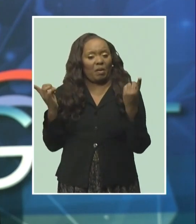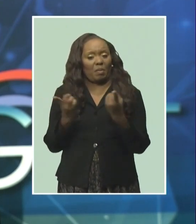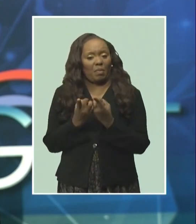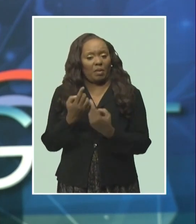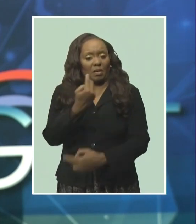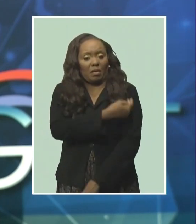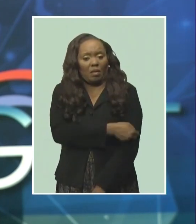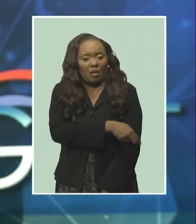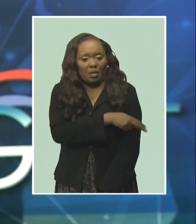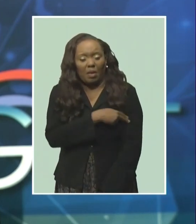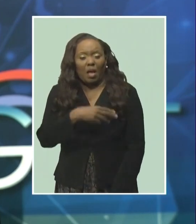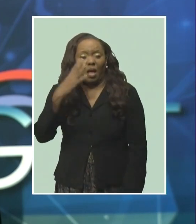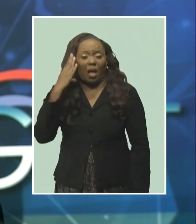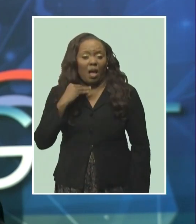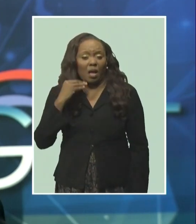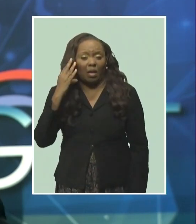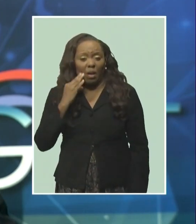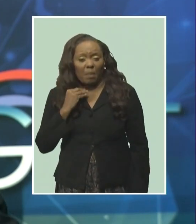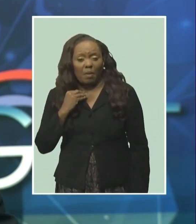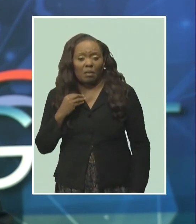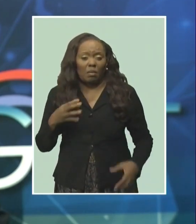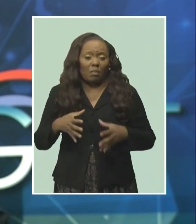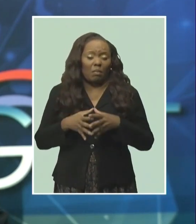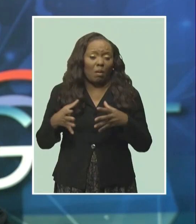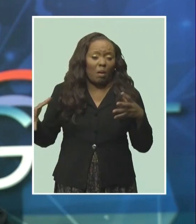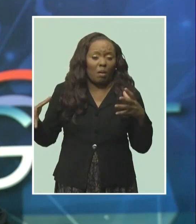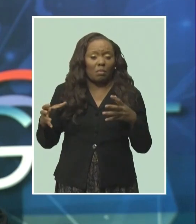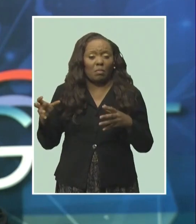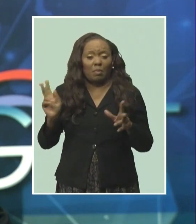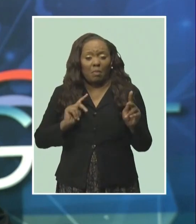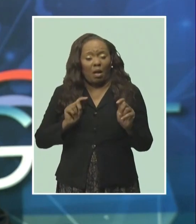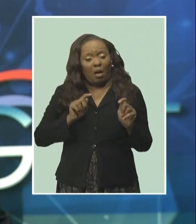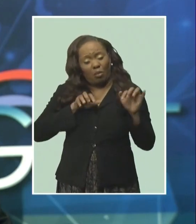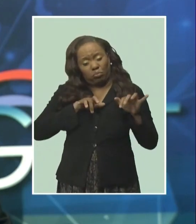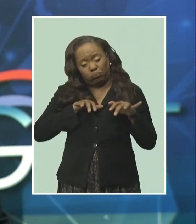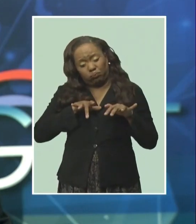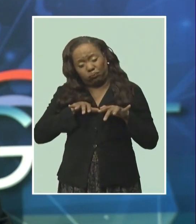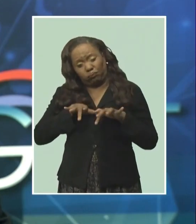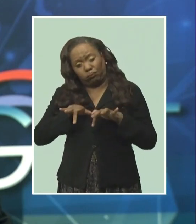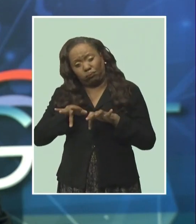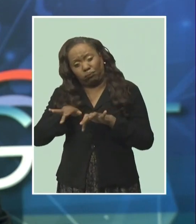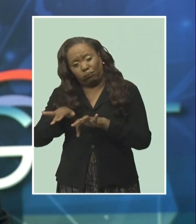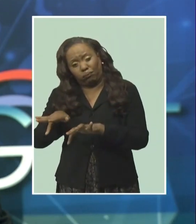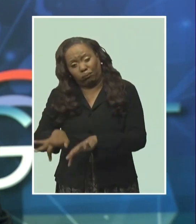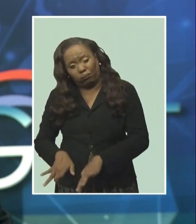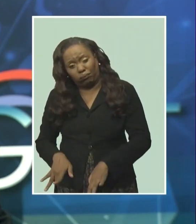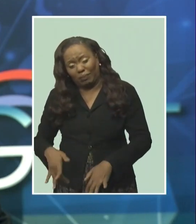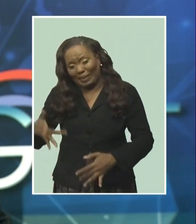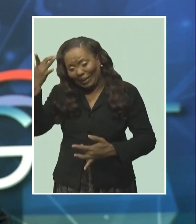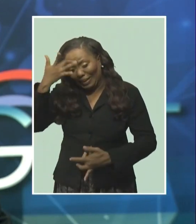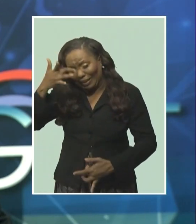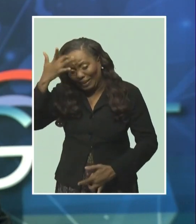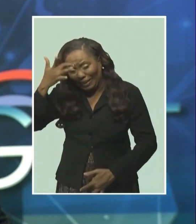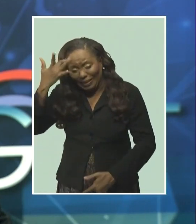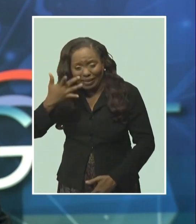first responding appliance arrived on the scene at 11:01 to identify that it was an electrical